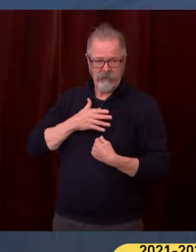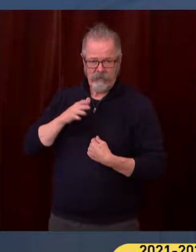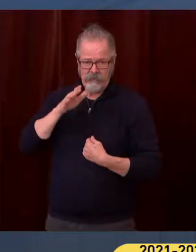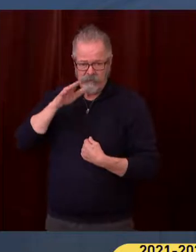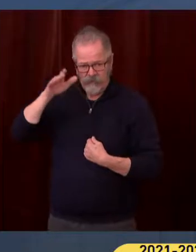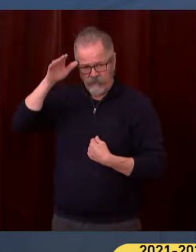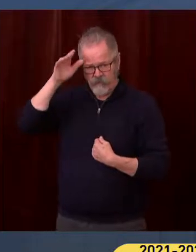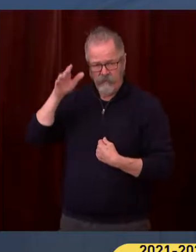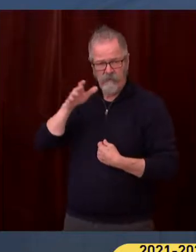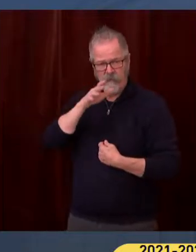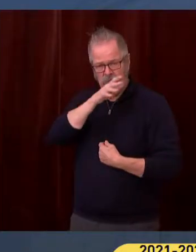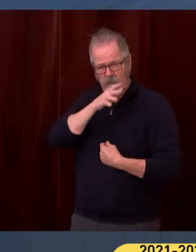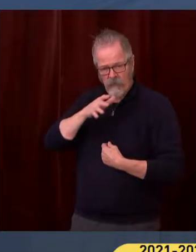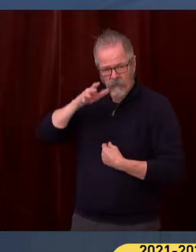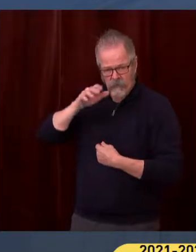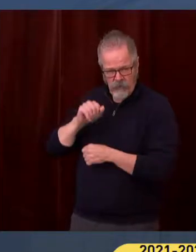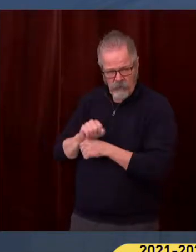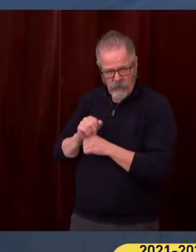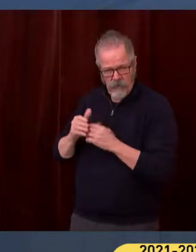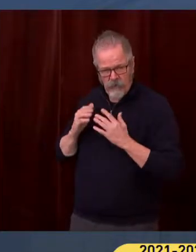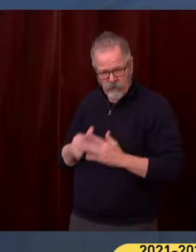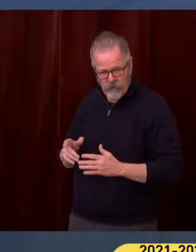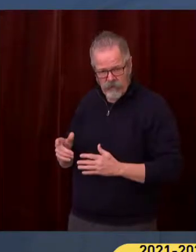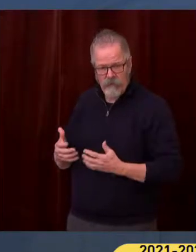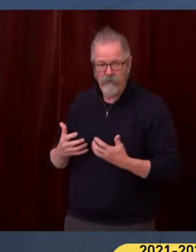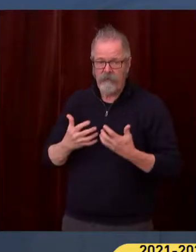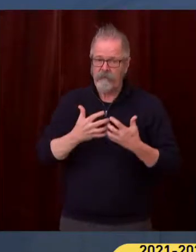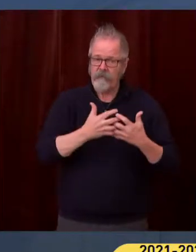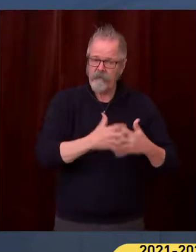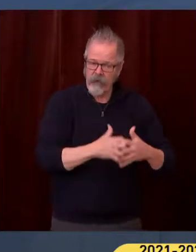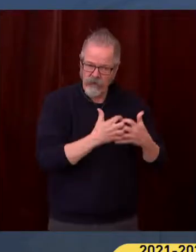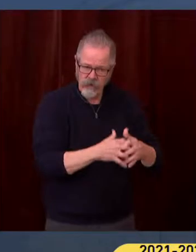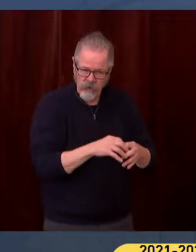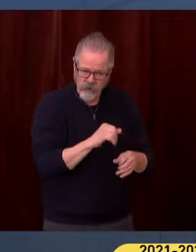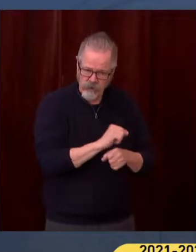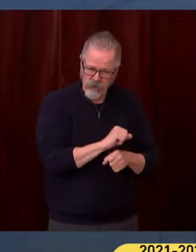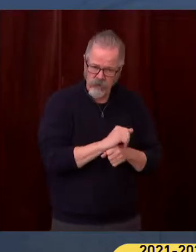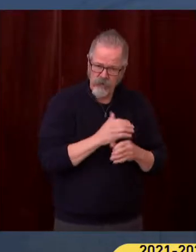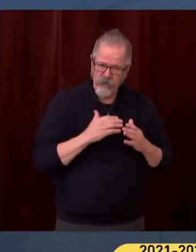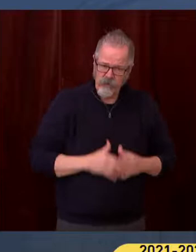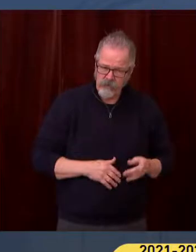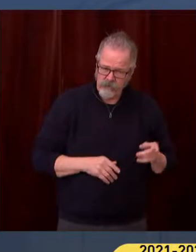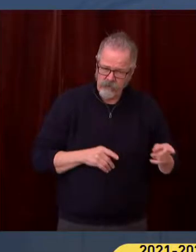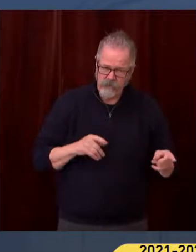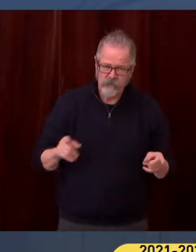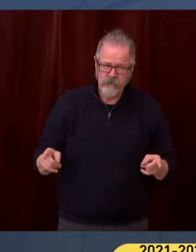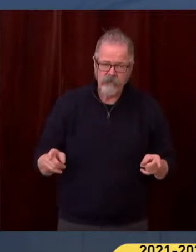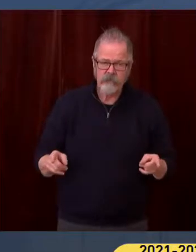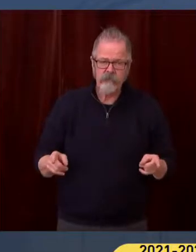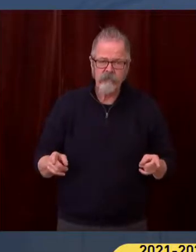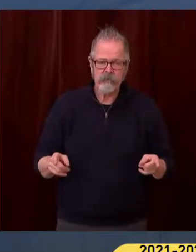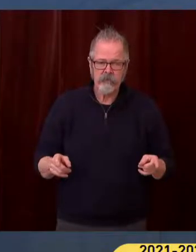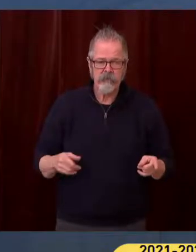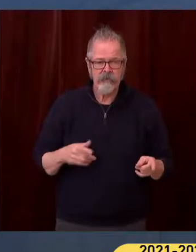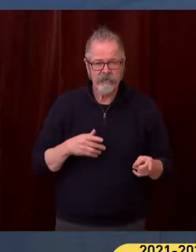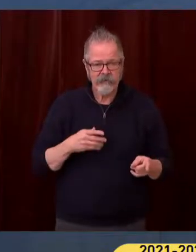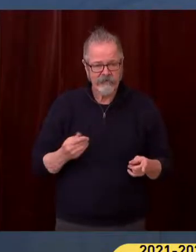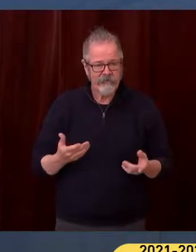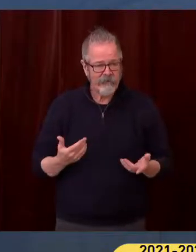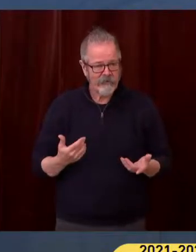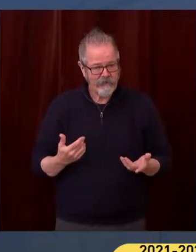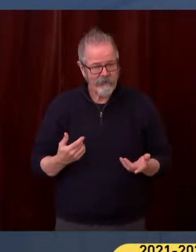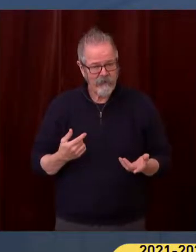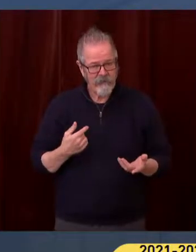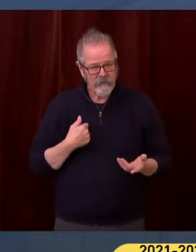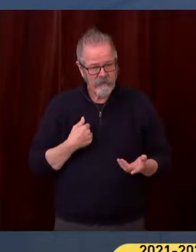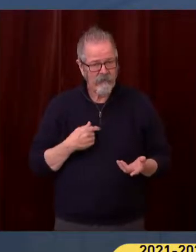factory worker in our Duwamish Superfund that has worked and provided for me and allowed me this opportunity